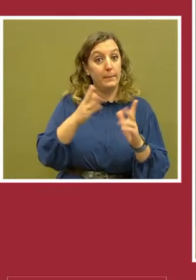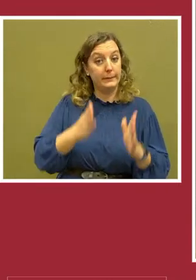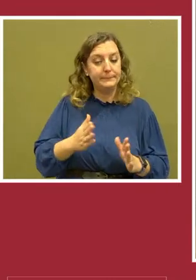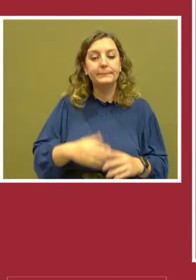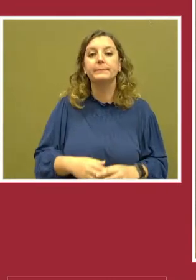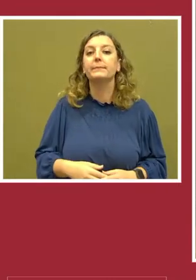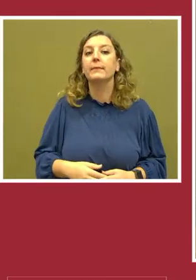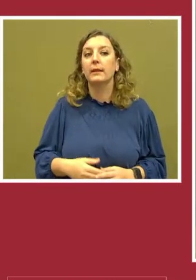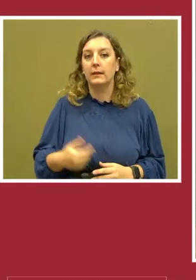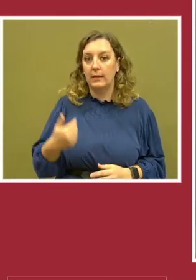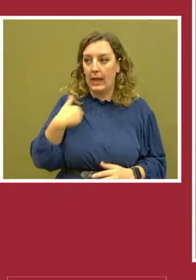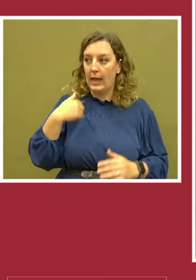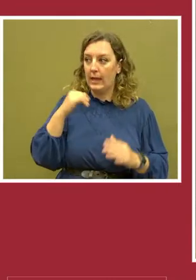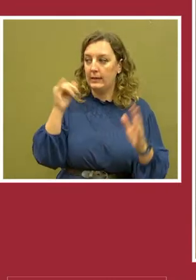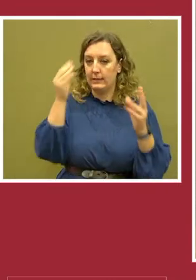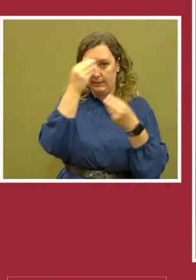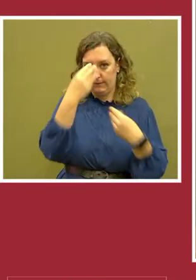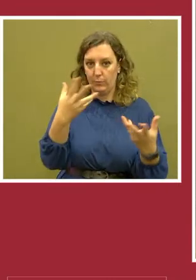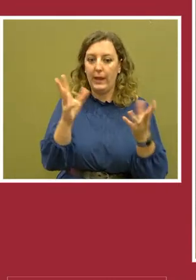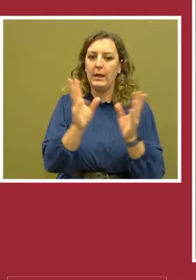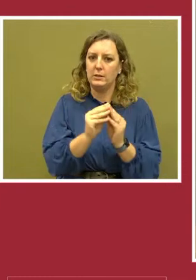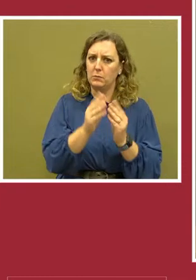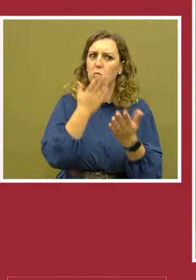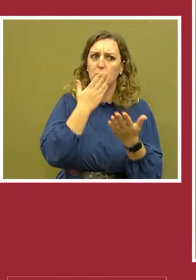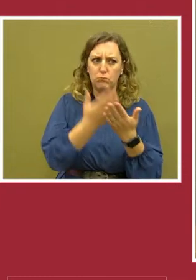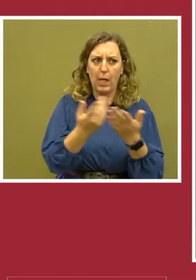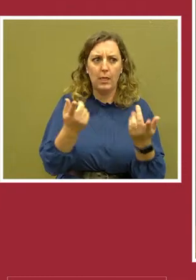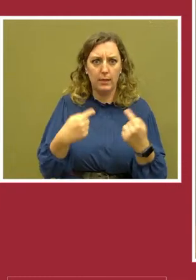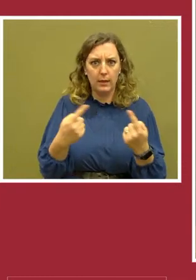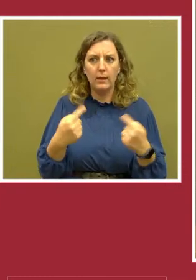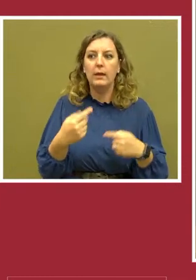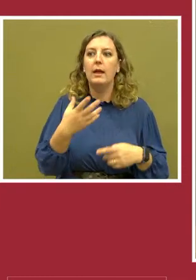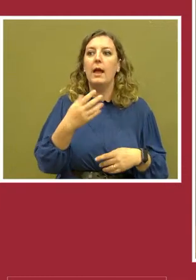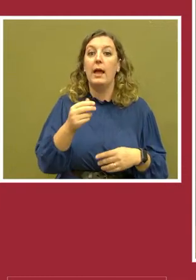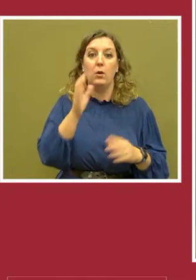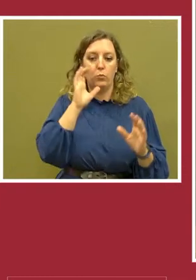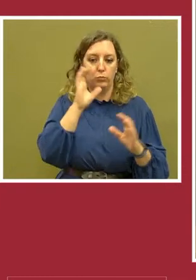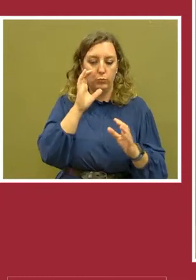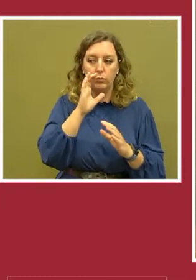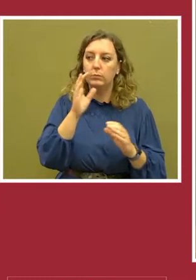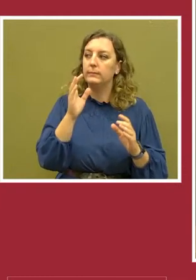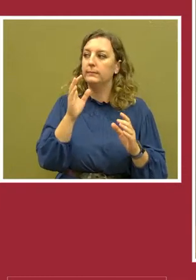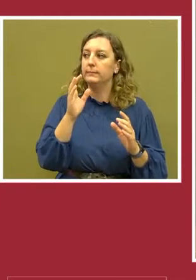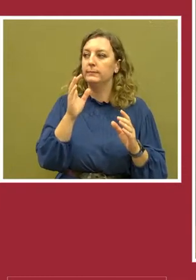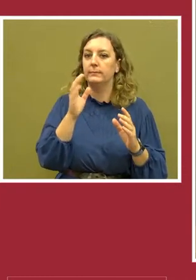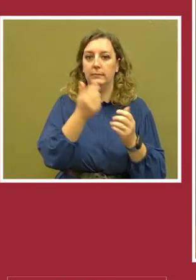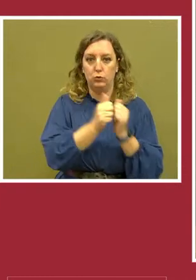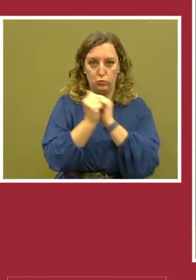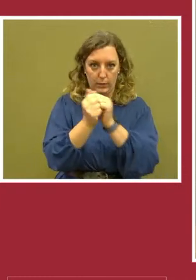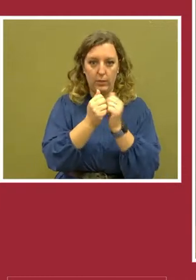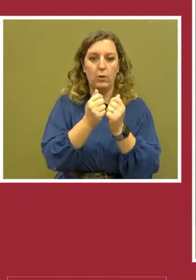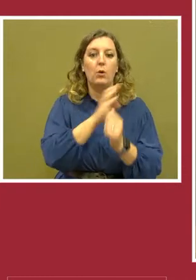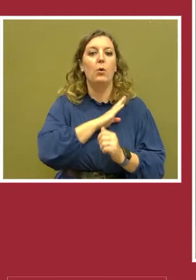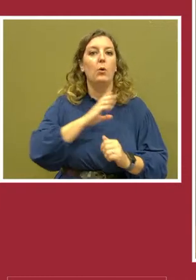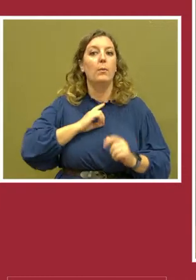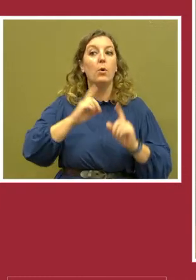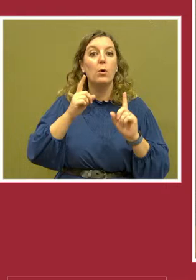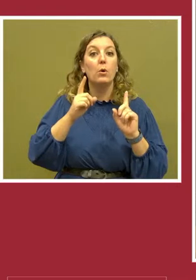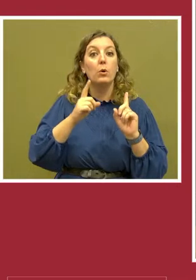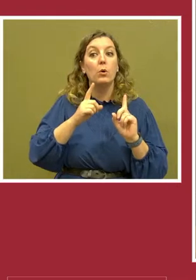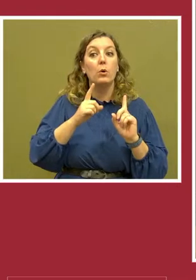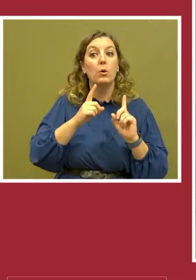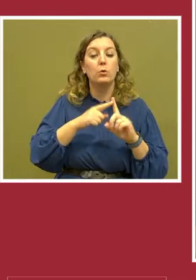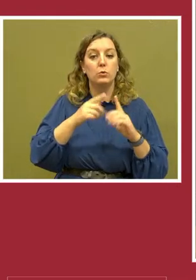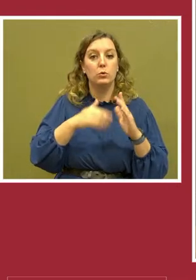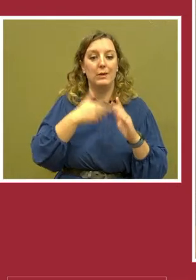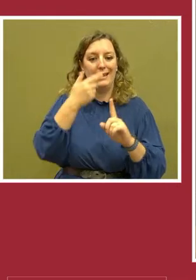applications. We had an information session that was well attended, and we will look forward as a board to be to